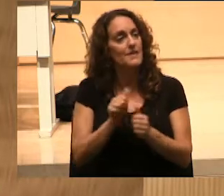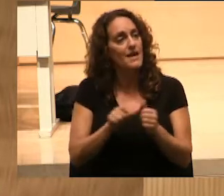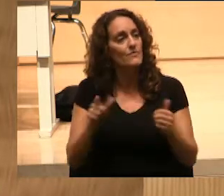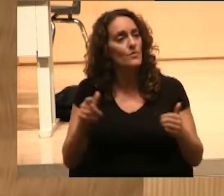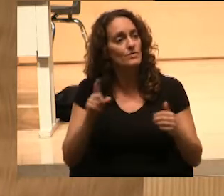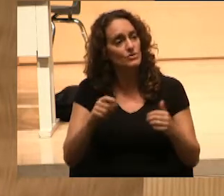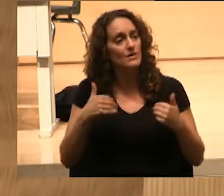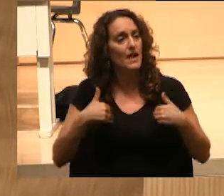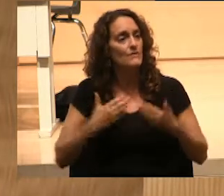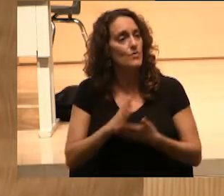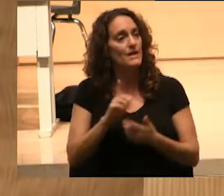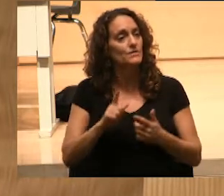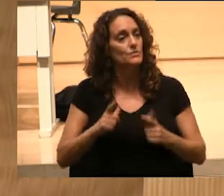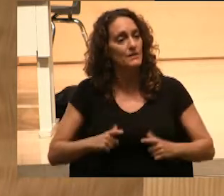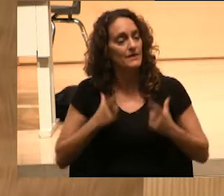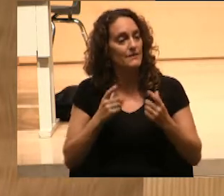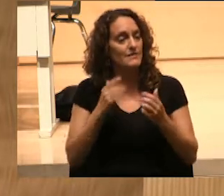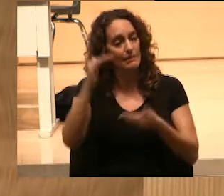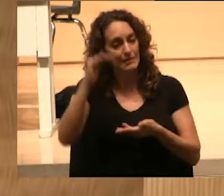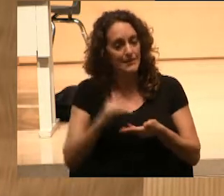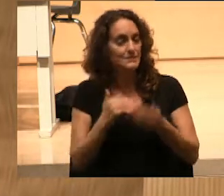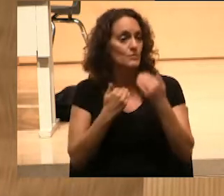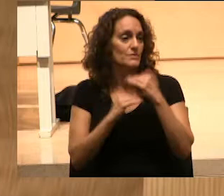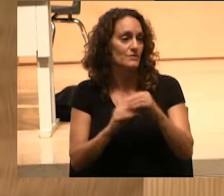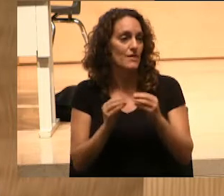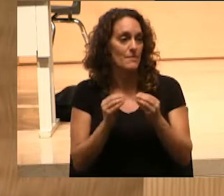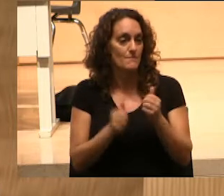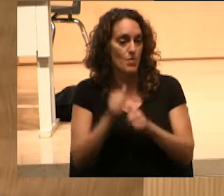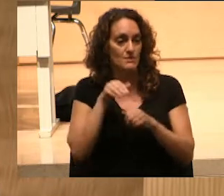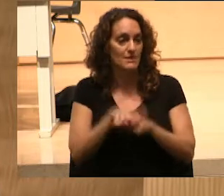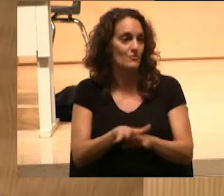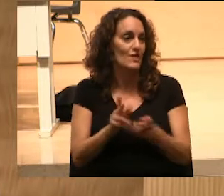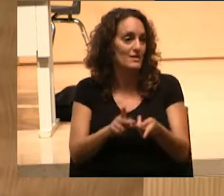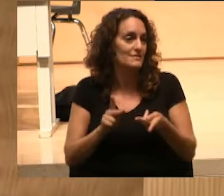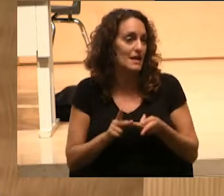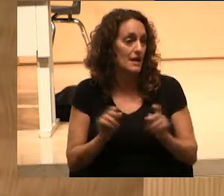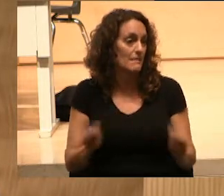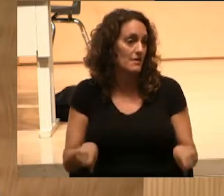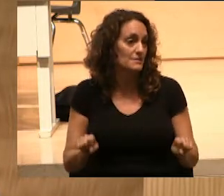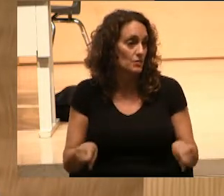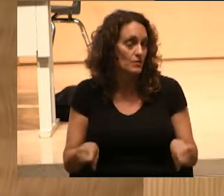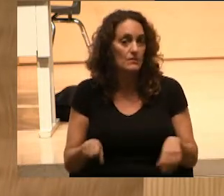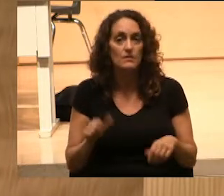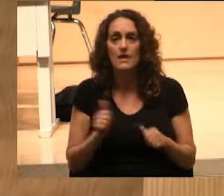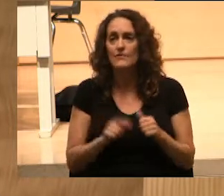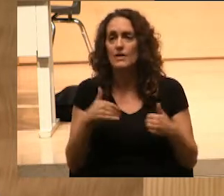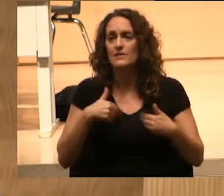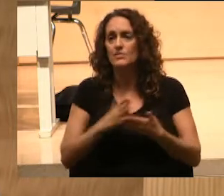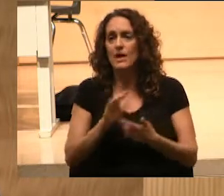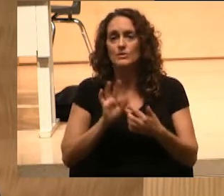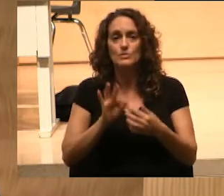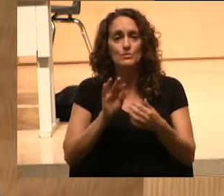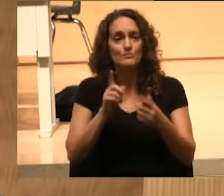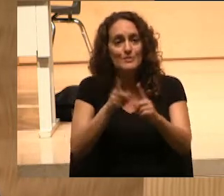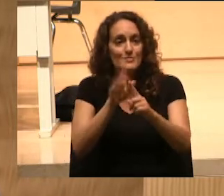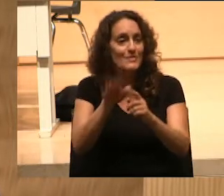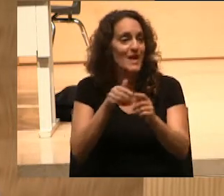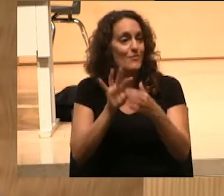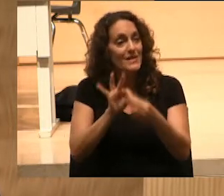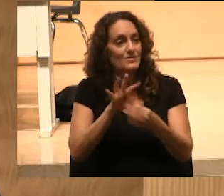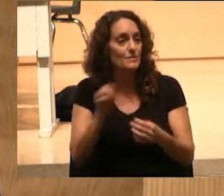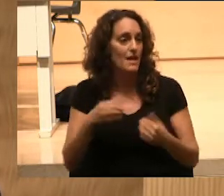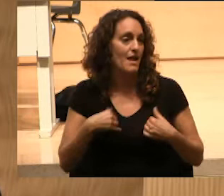least restrictive, most integrated setting possible. Everybody should have the right to pursue relationships and have